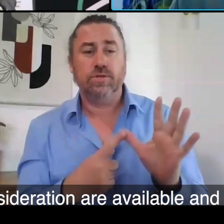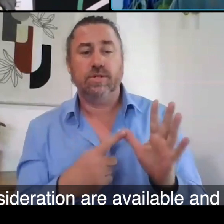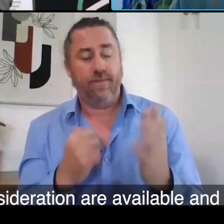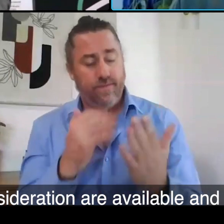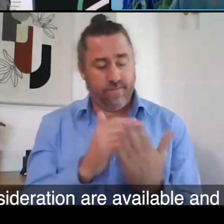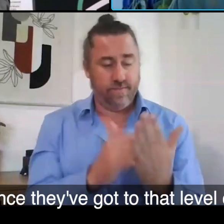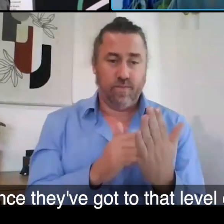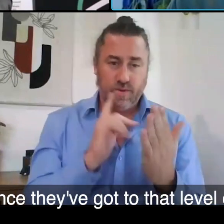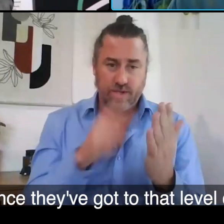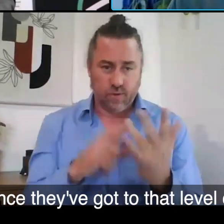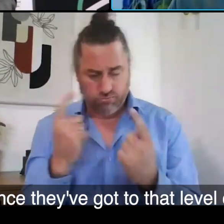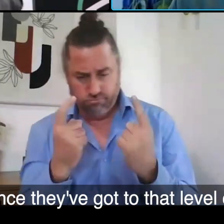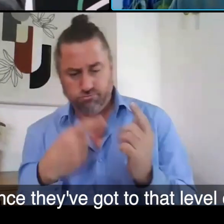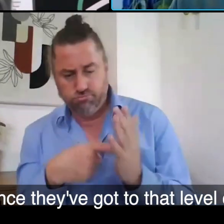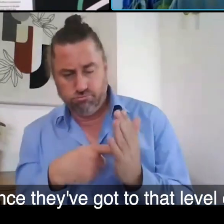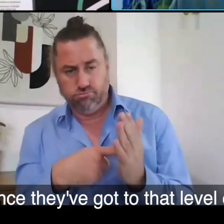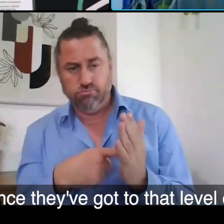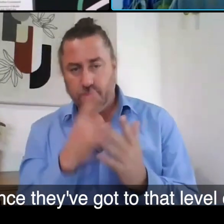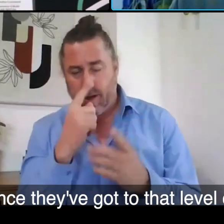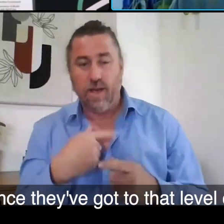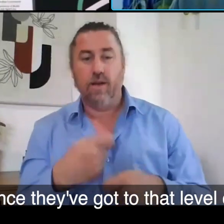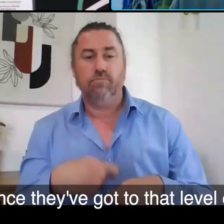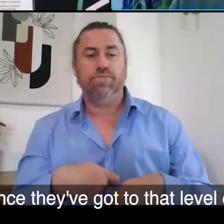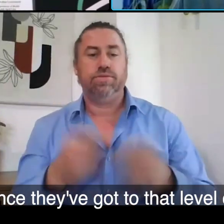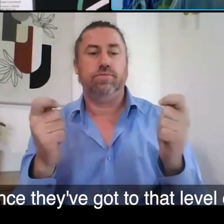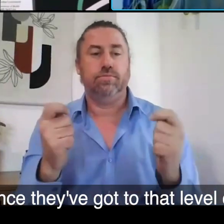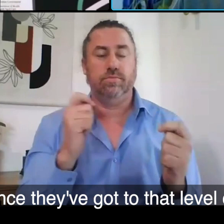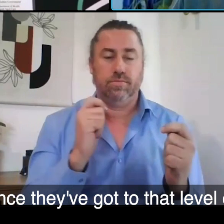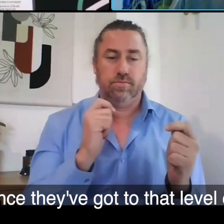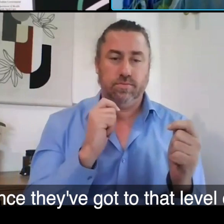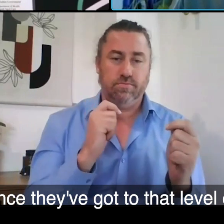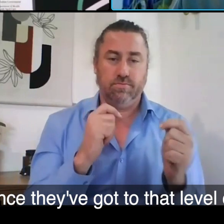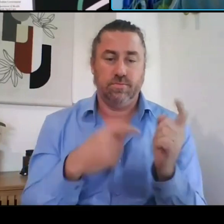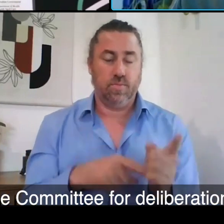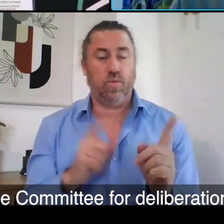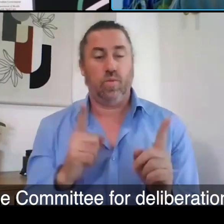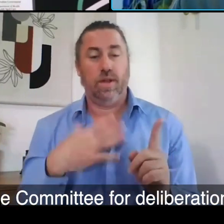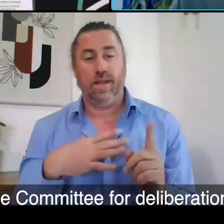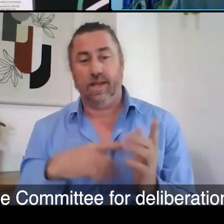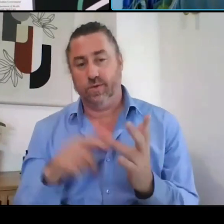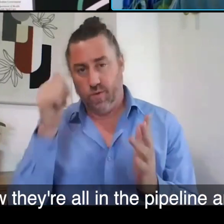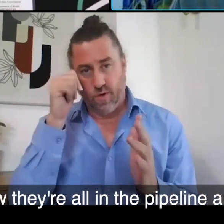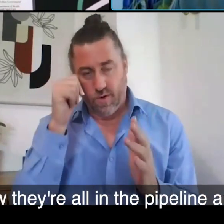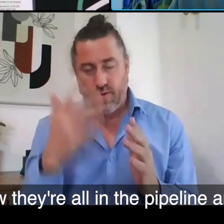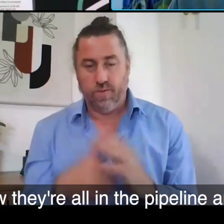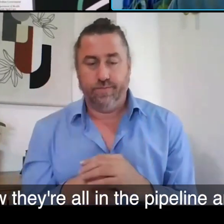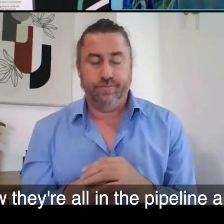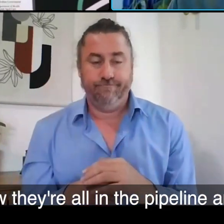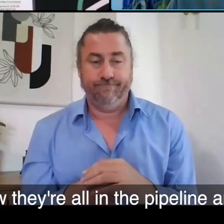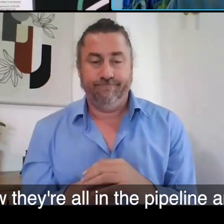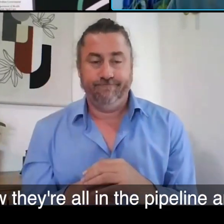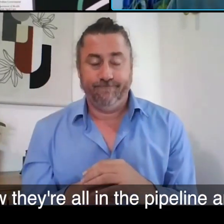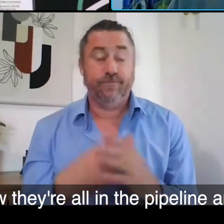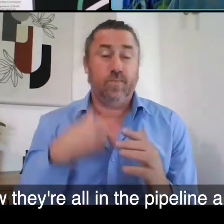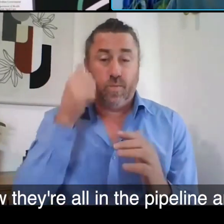are available and can be circulated once they've got to that level of their knowing they're to the committee for deliberation. So we know they're